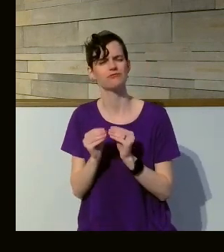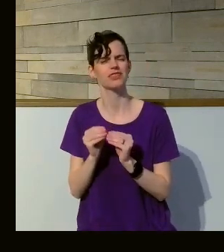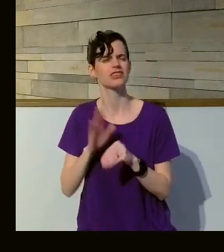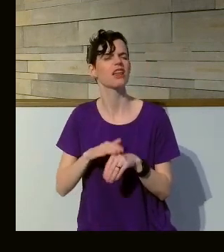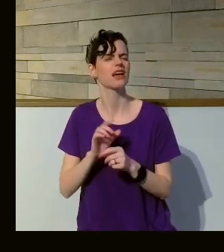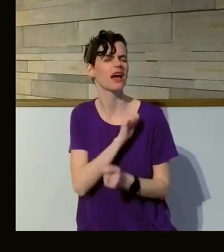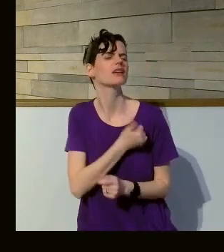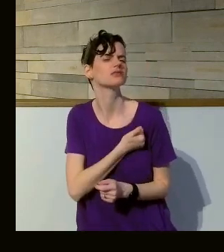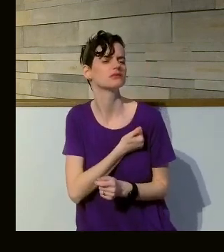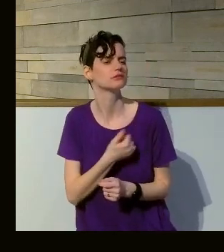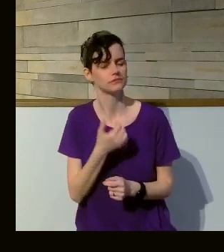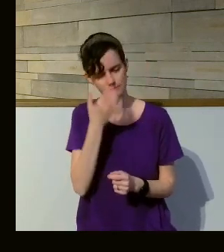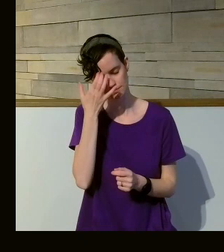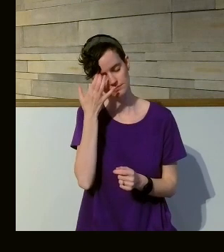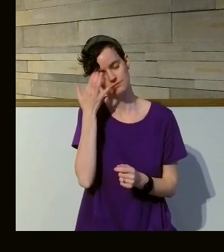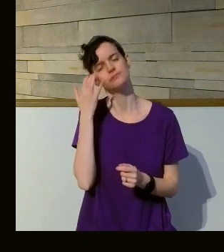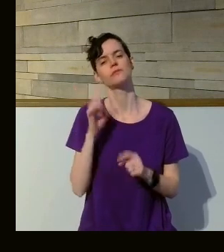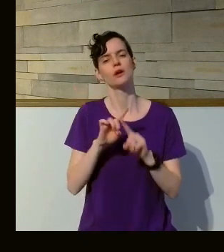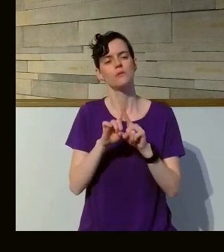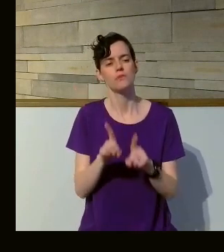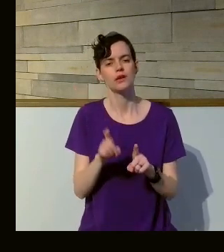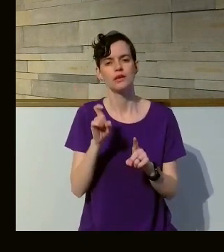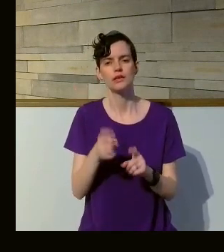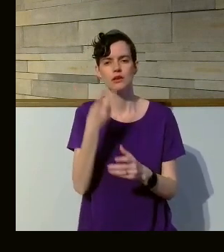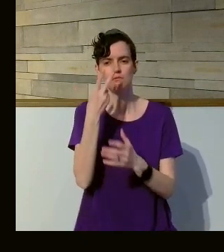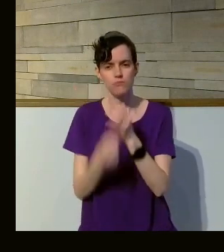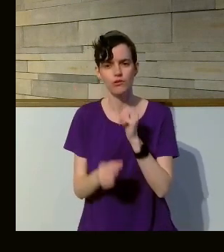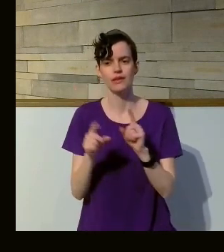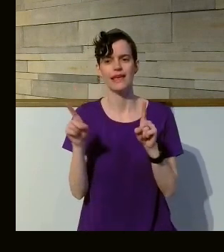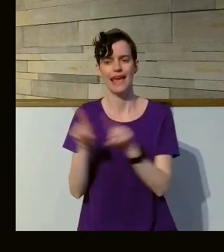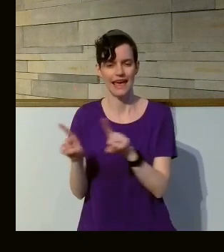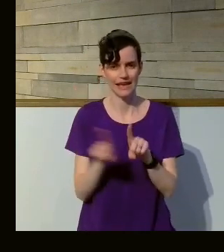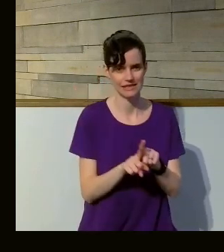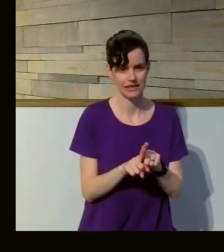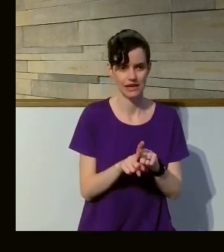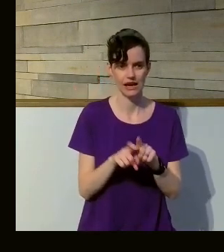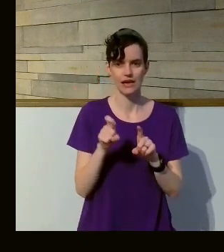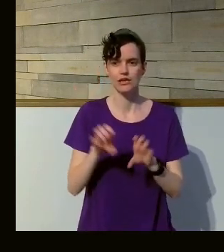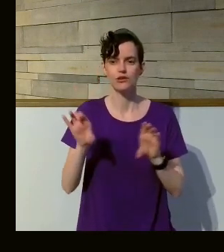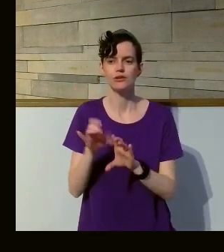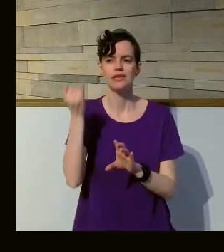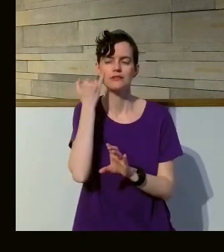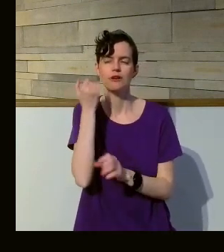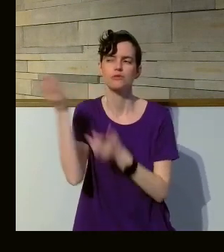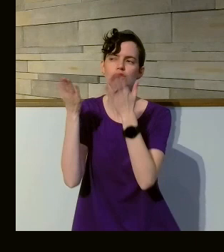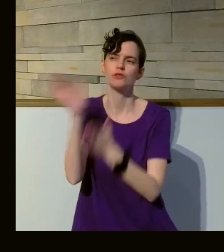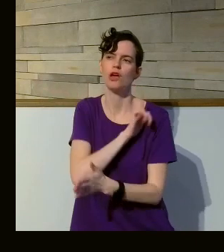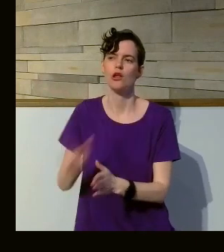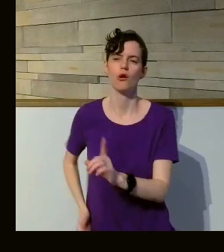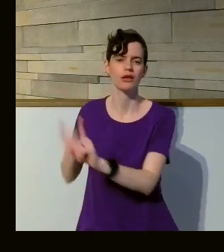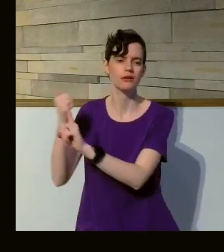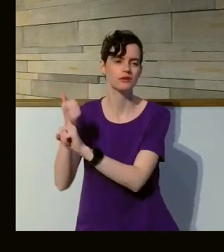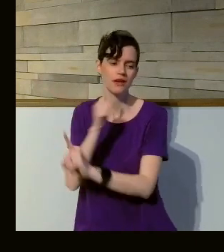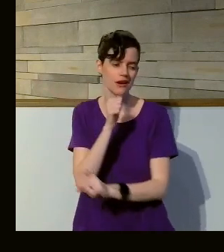right? We'll get that fixed. But it comes both and. I need to do it. I need to do it as if I'm serving the Lord